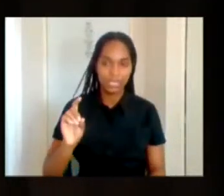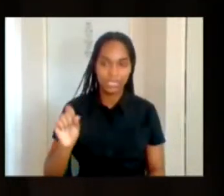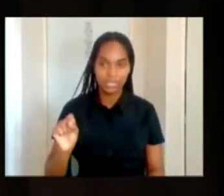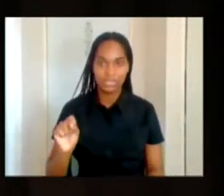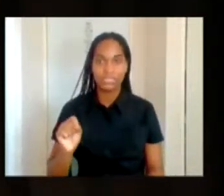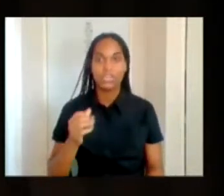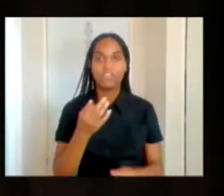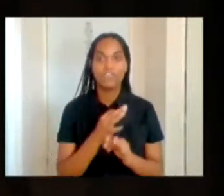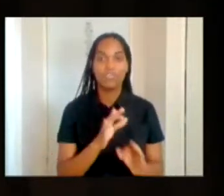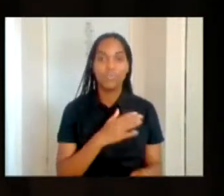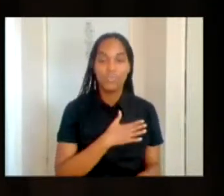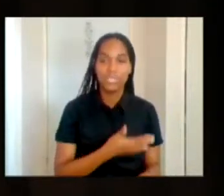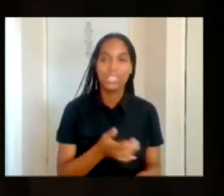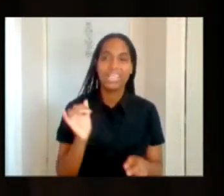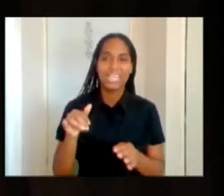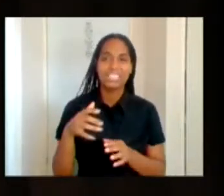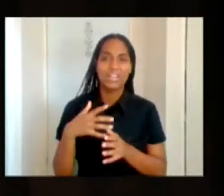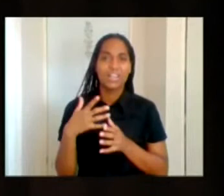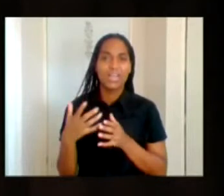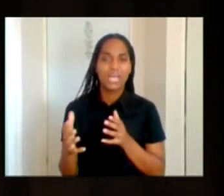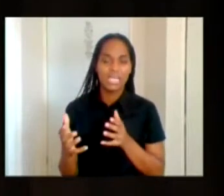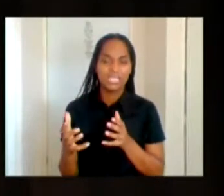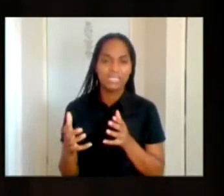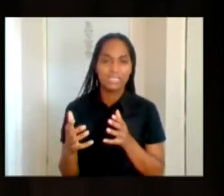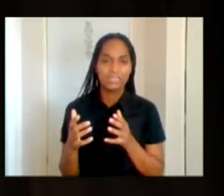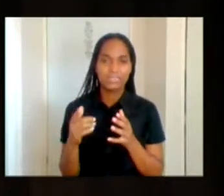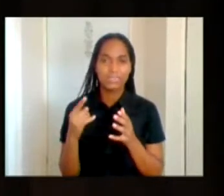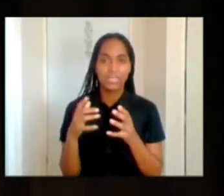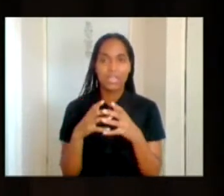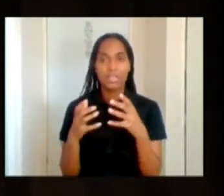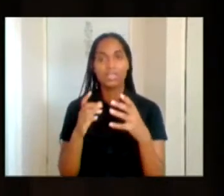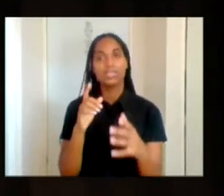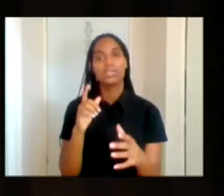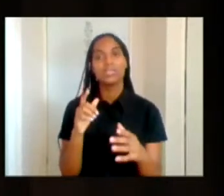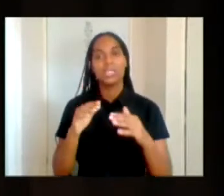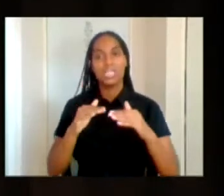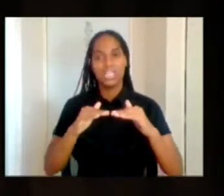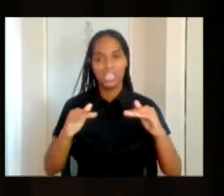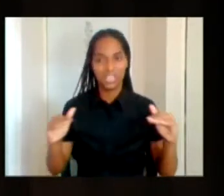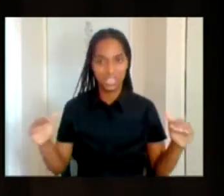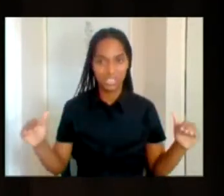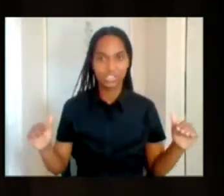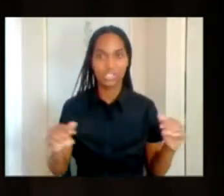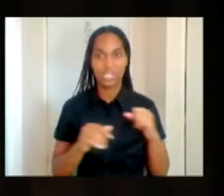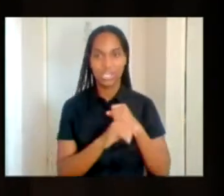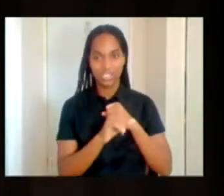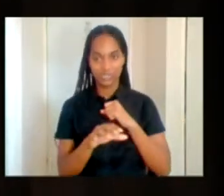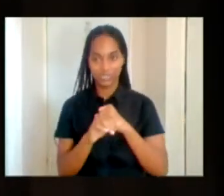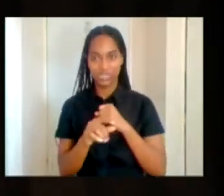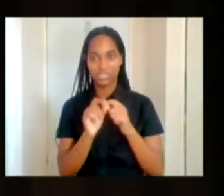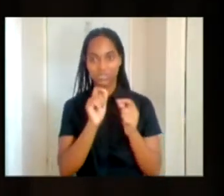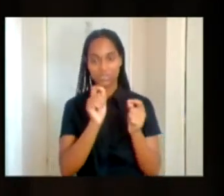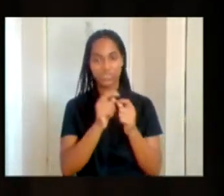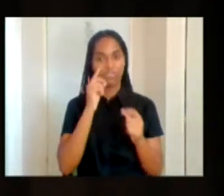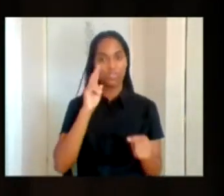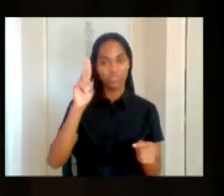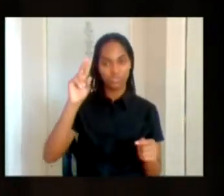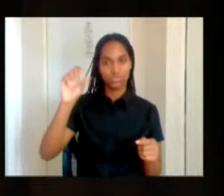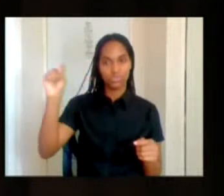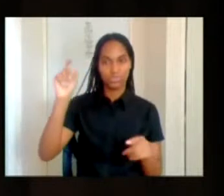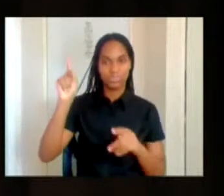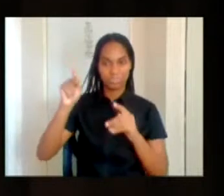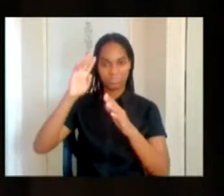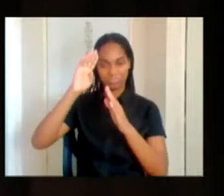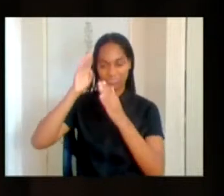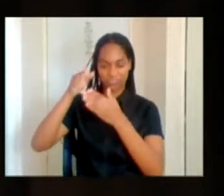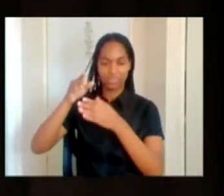Freewheel, and these are a lot of these are linear addressable advertising, particularly for the US market. But what